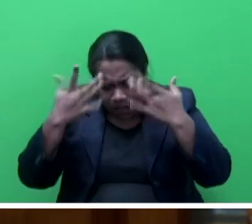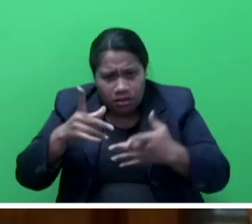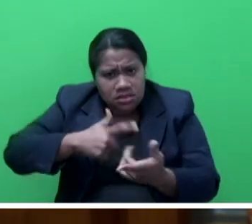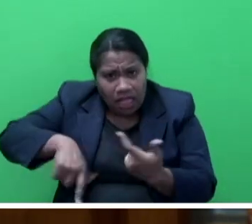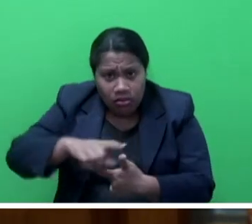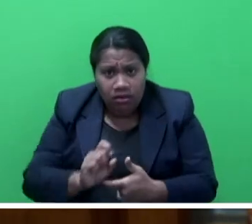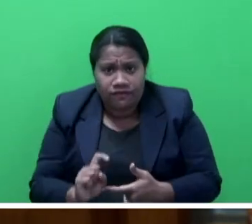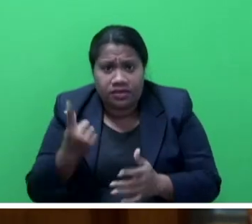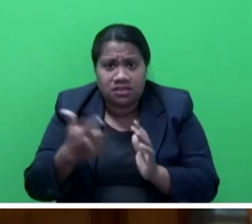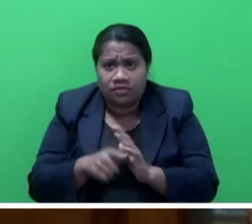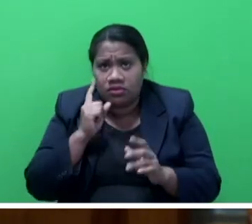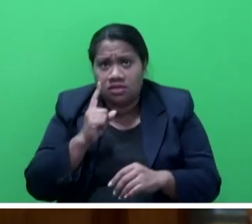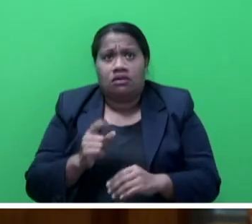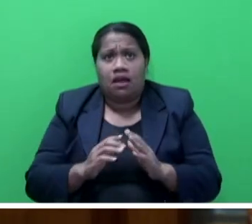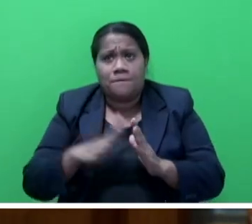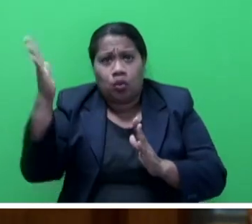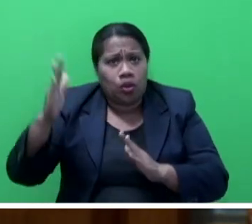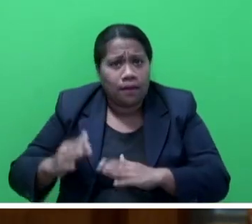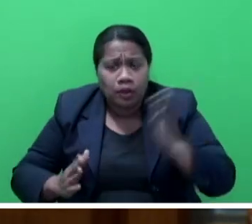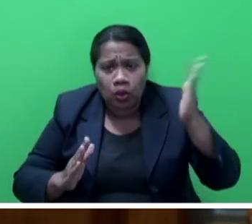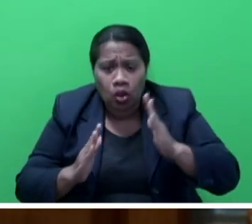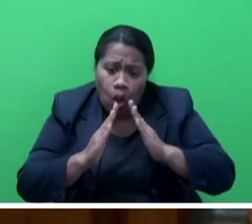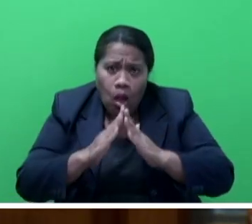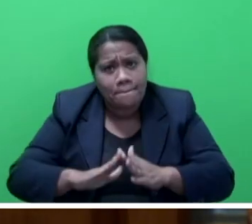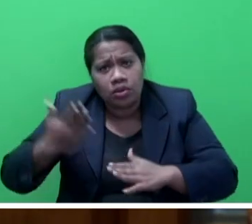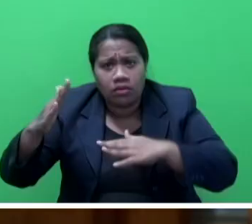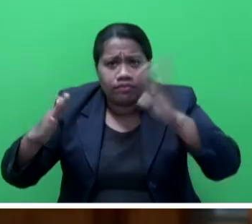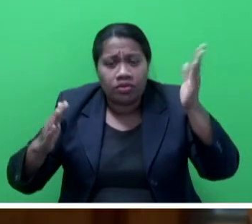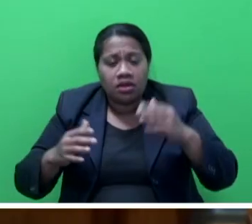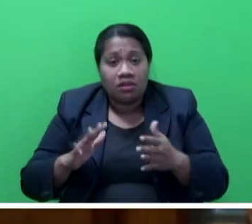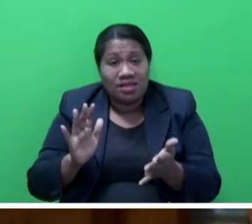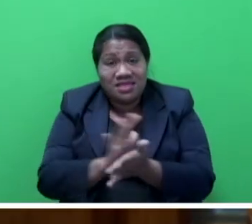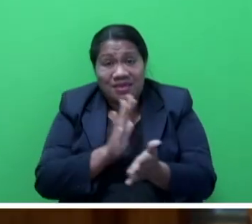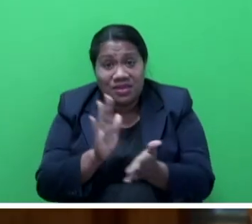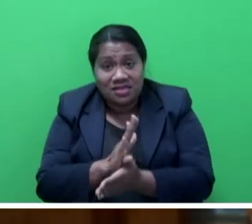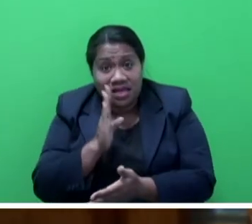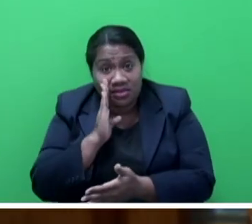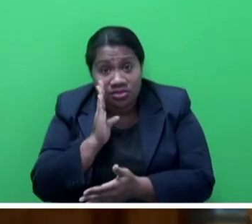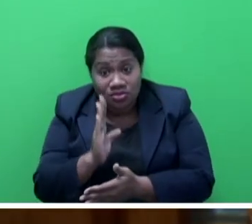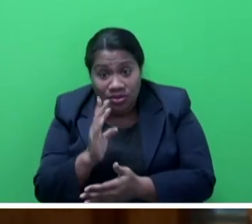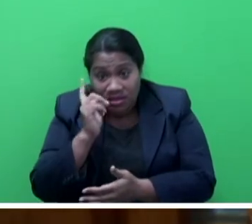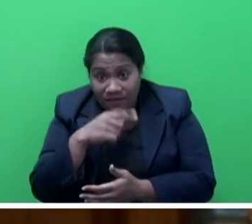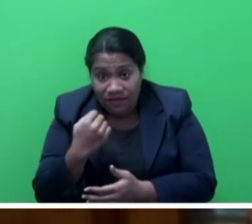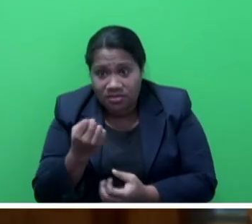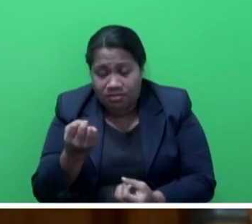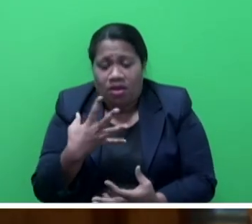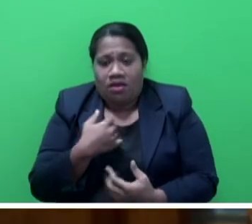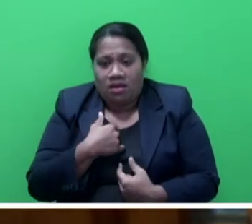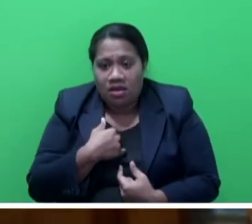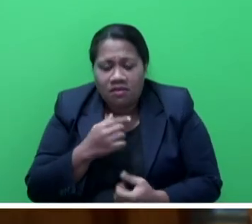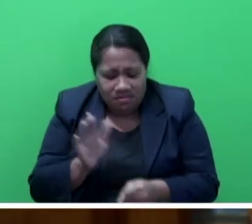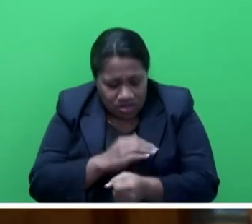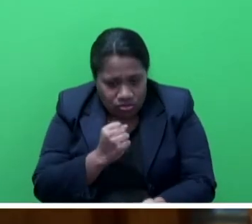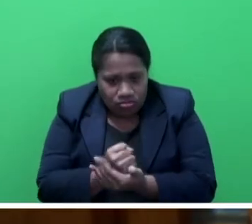see their buildings gone, their homes gone. But the happiness that I saw on their faces actually triggered us to make sure that we got the